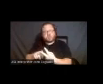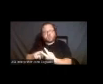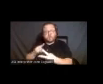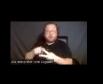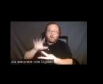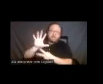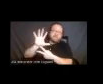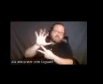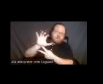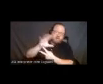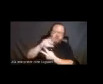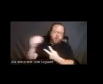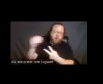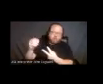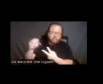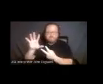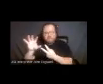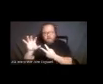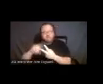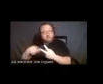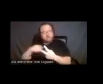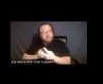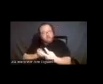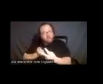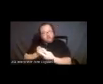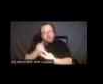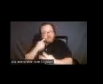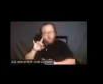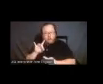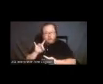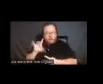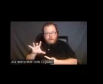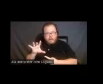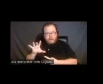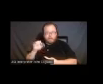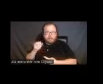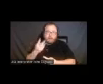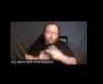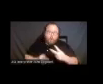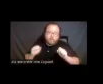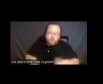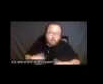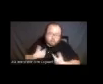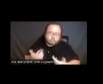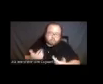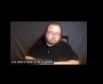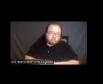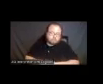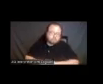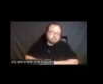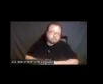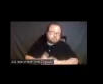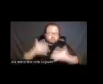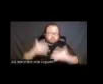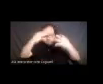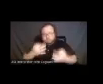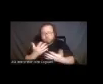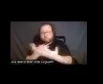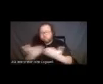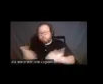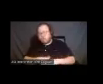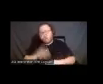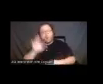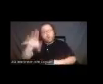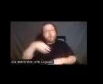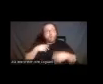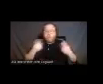$500. But if we sponsor for $800, we get both of them. So it's up to you. Oh, you know what